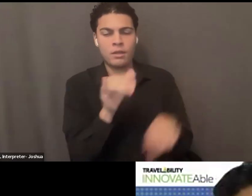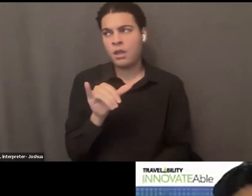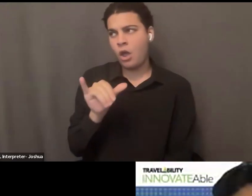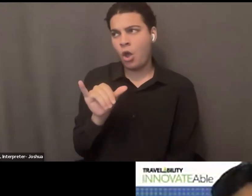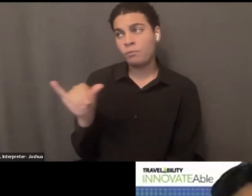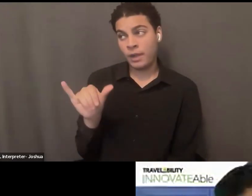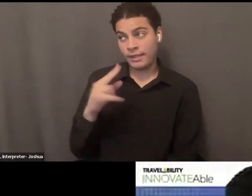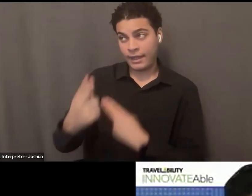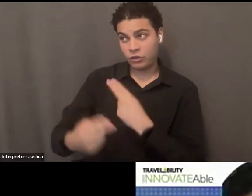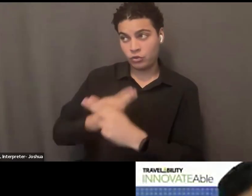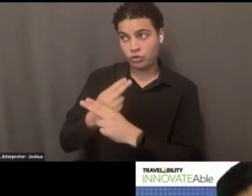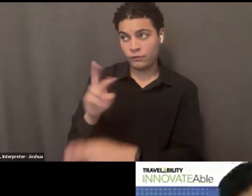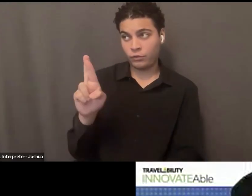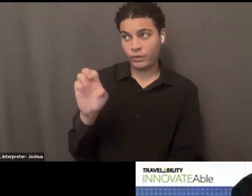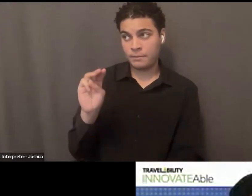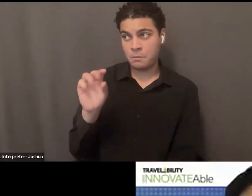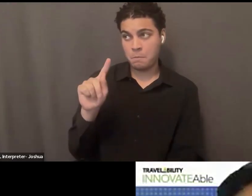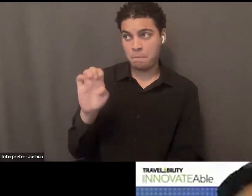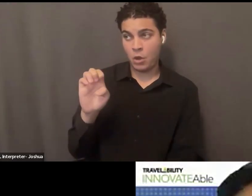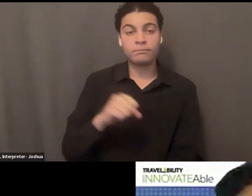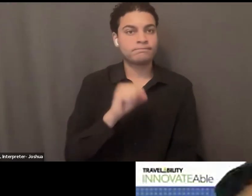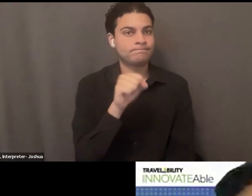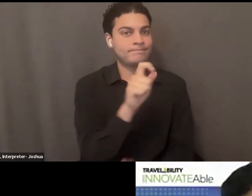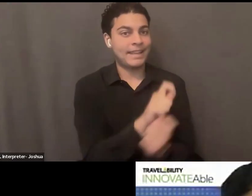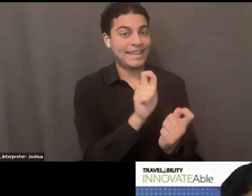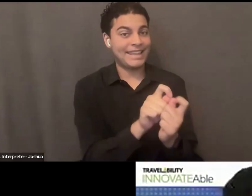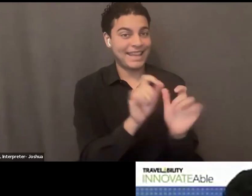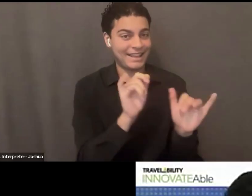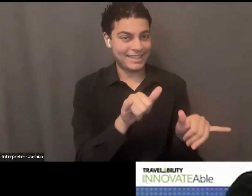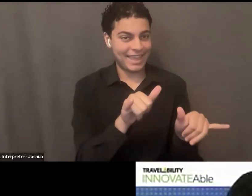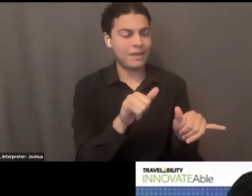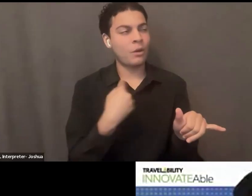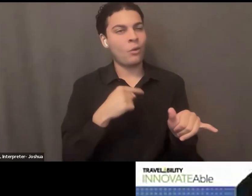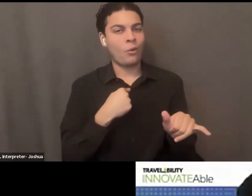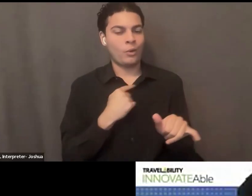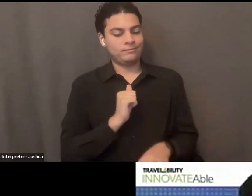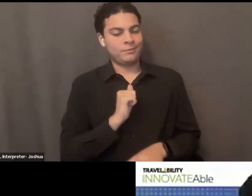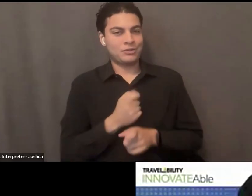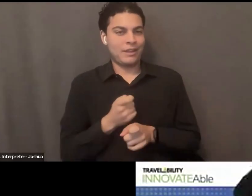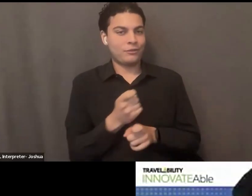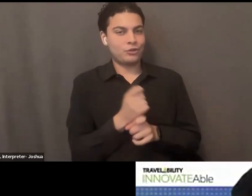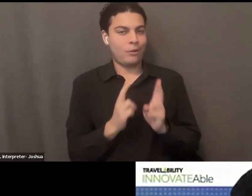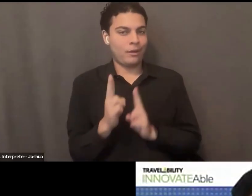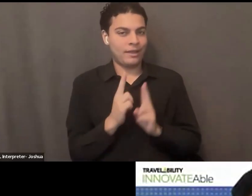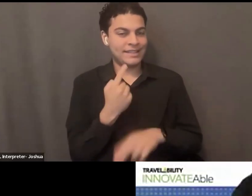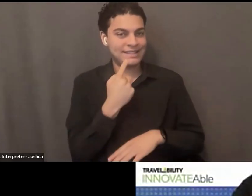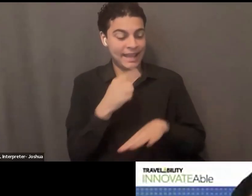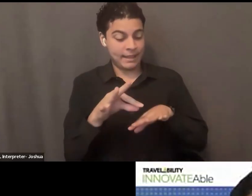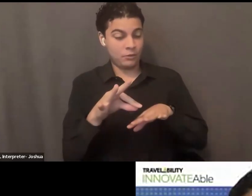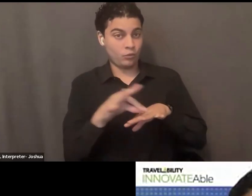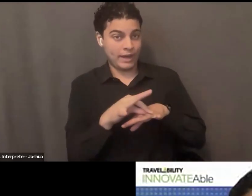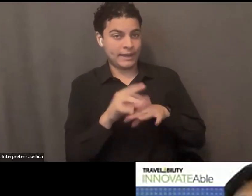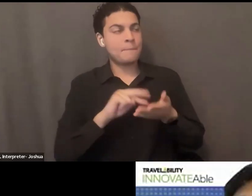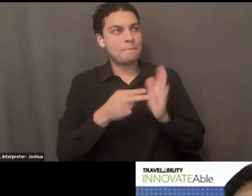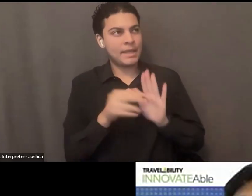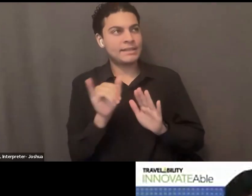Exactly. We like to joke that the Ring is sort of a combination of a universal remote, TV remote on your finger, and